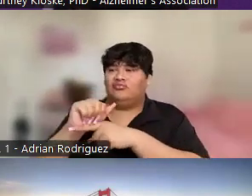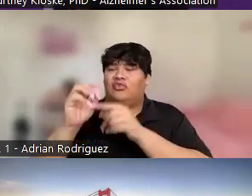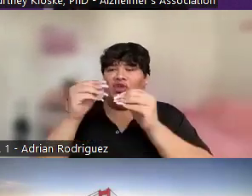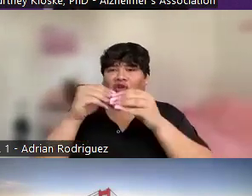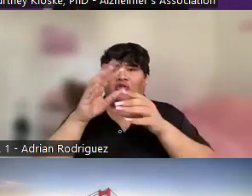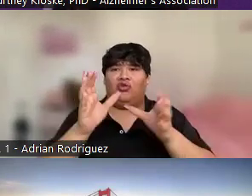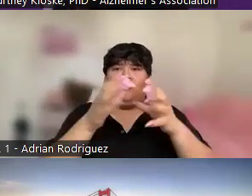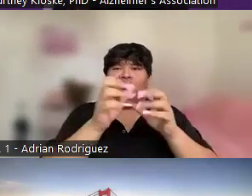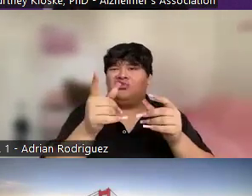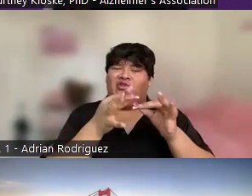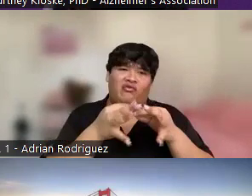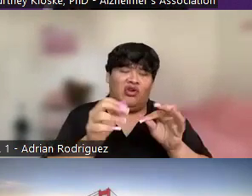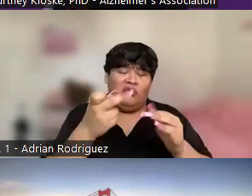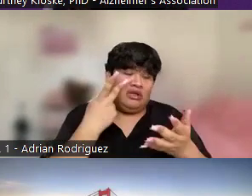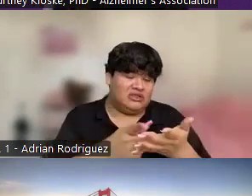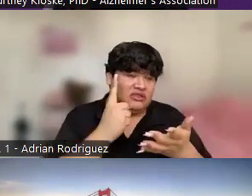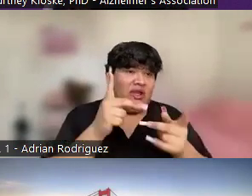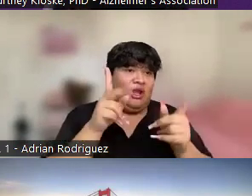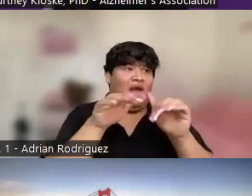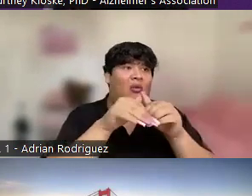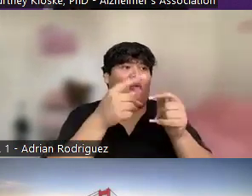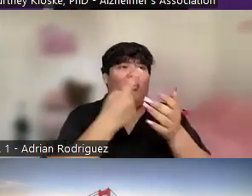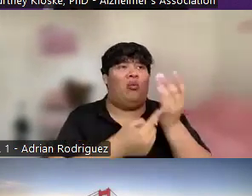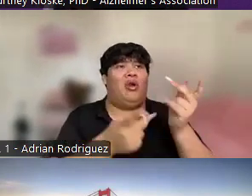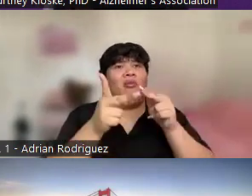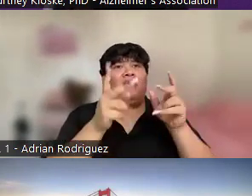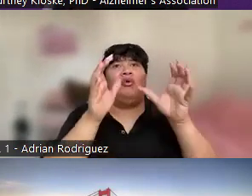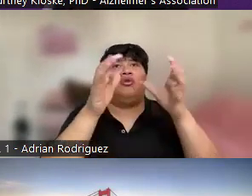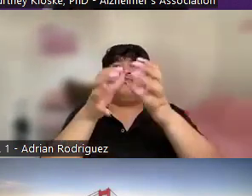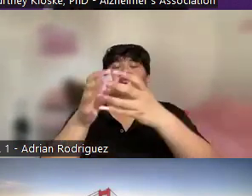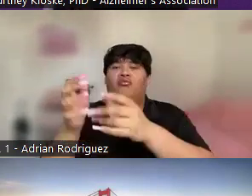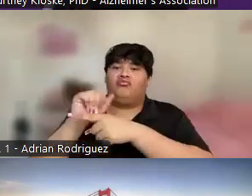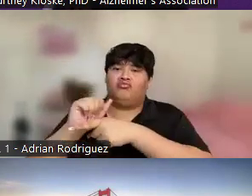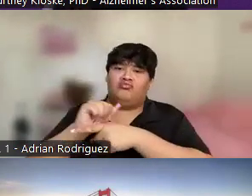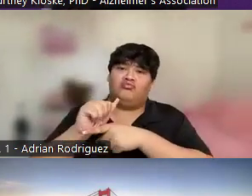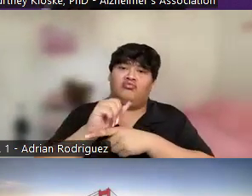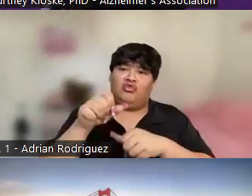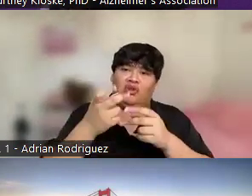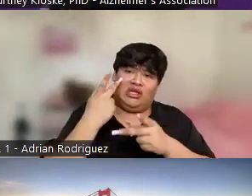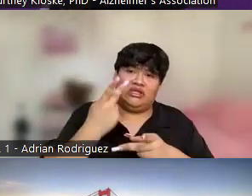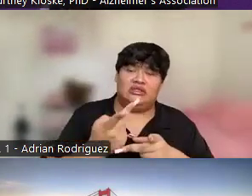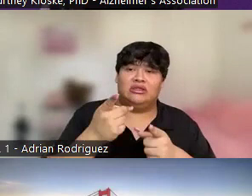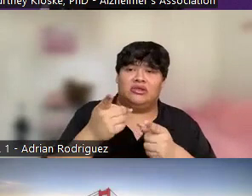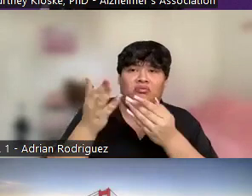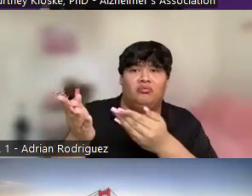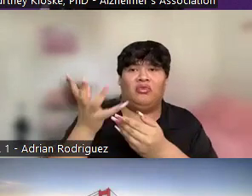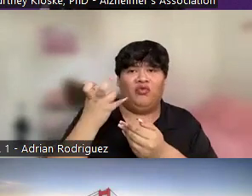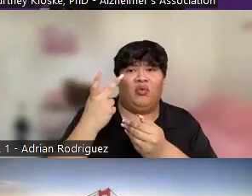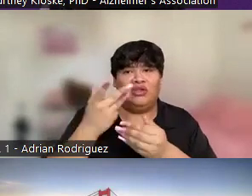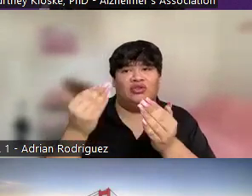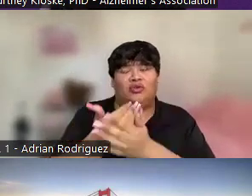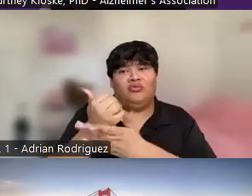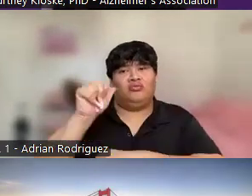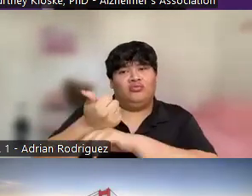completely free, and you're able to see the clinical trials happening in your backyard. We need both healthy and cognitively impaired individuals